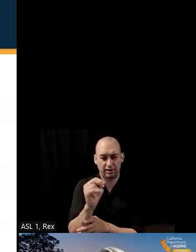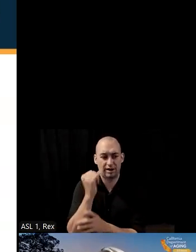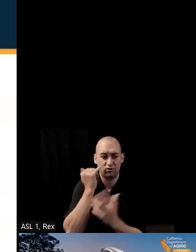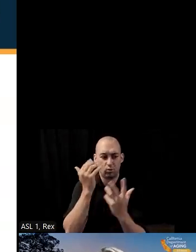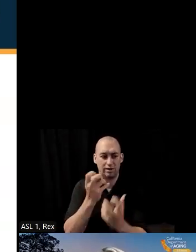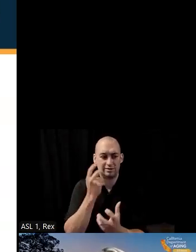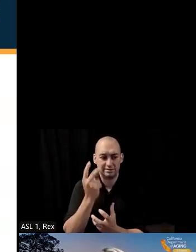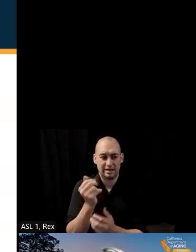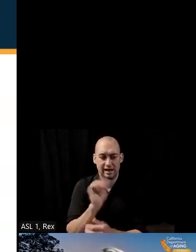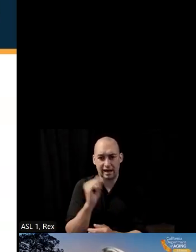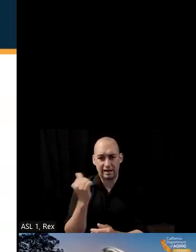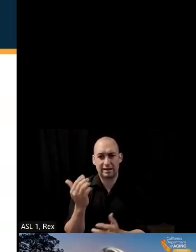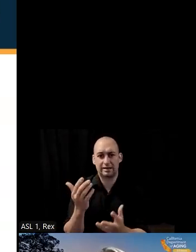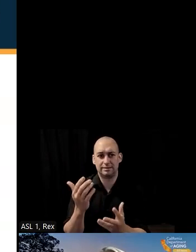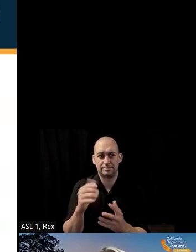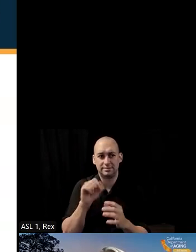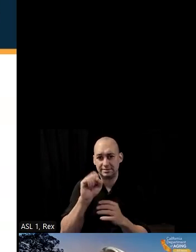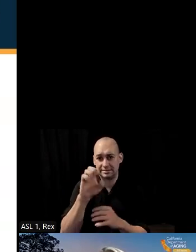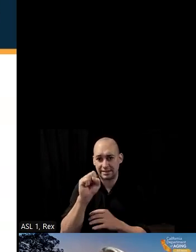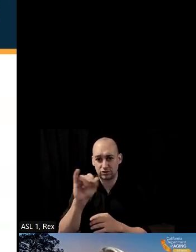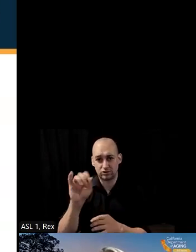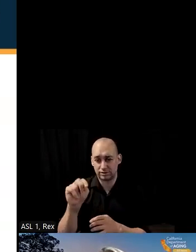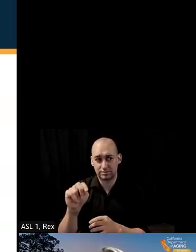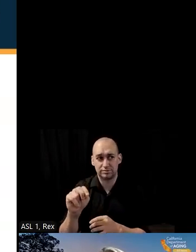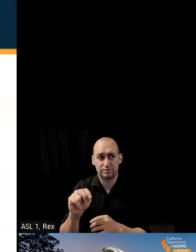of the sessions, you can go to